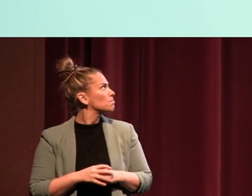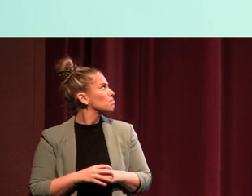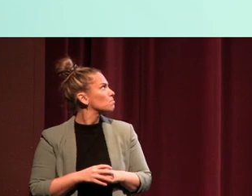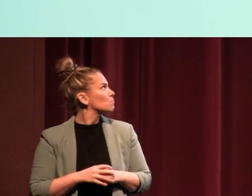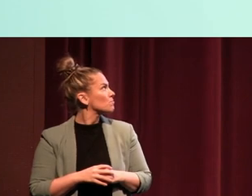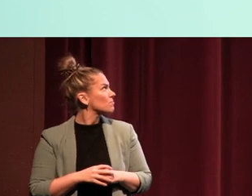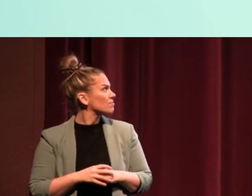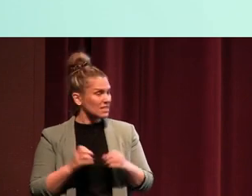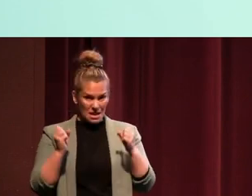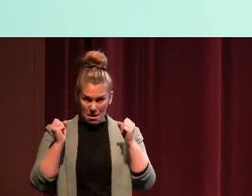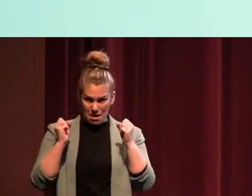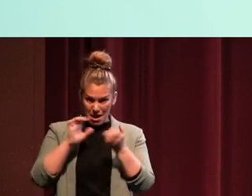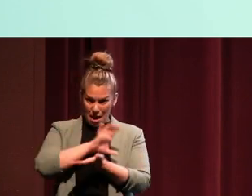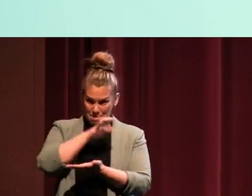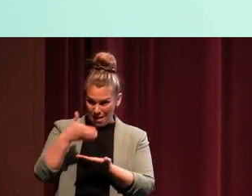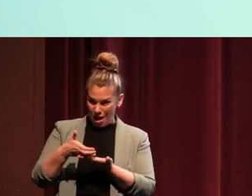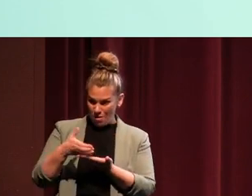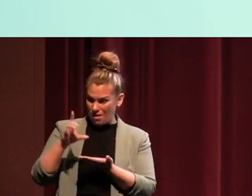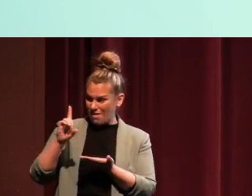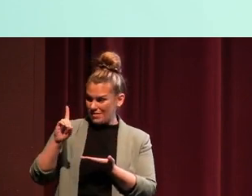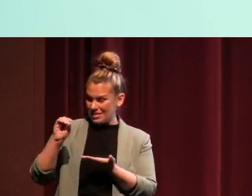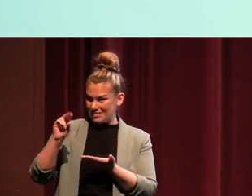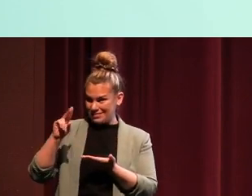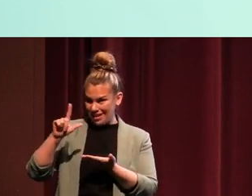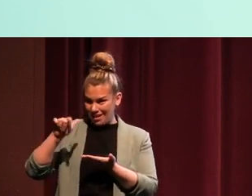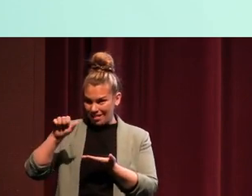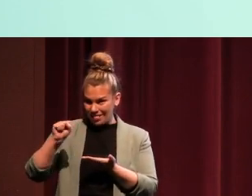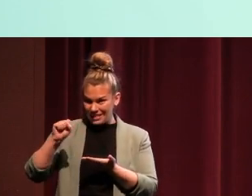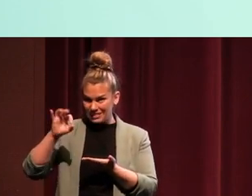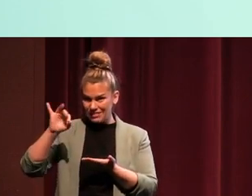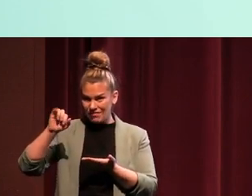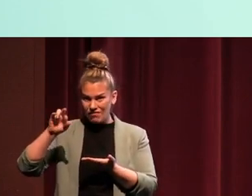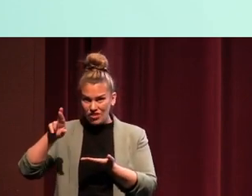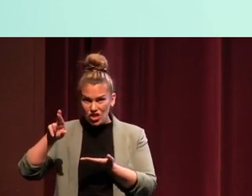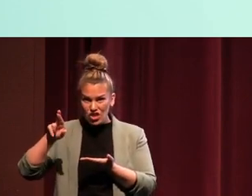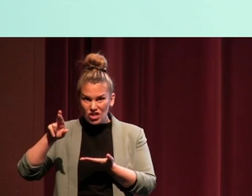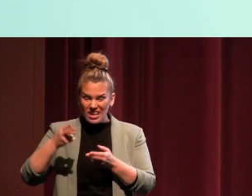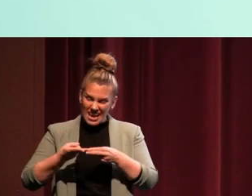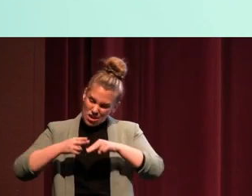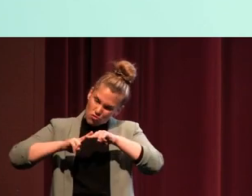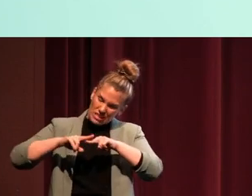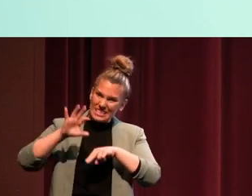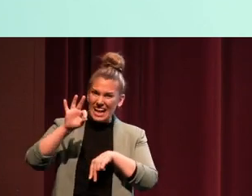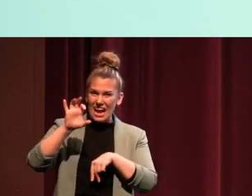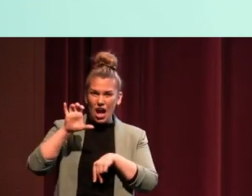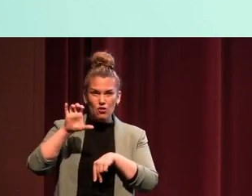The amount of Douglas fir biomass in these stands has increased by 924%.